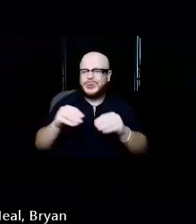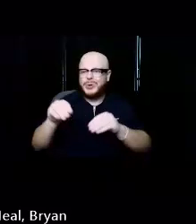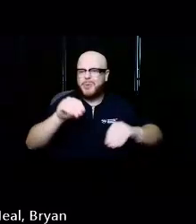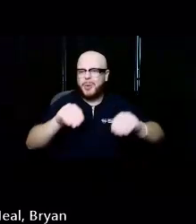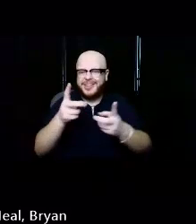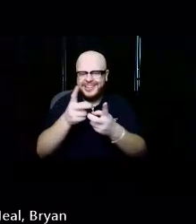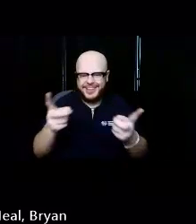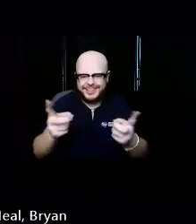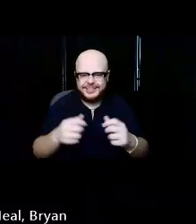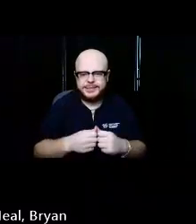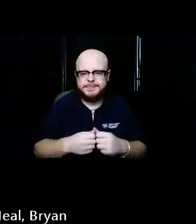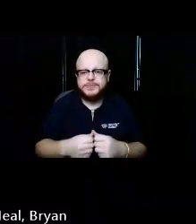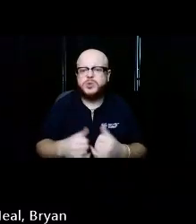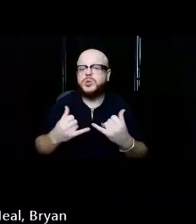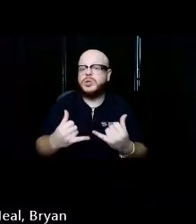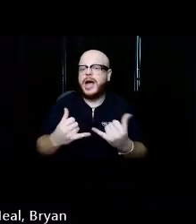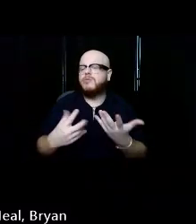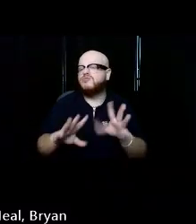universal design.